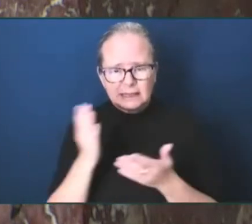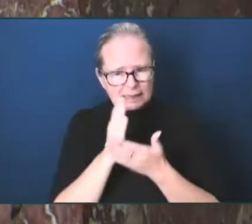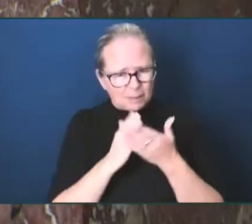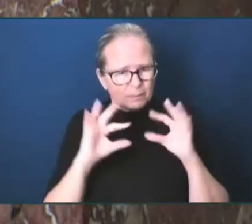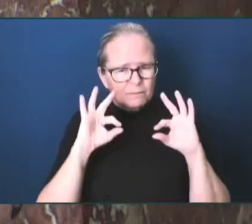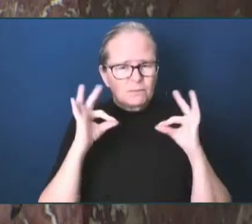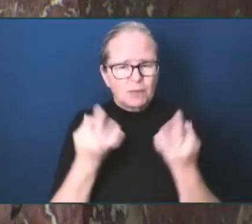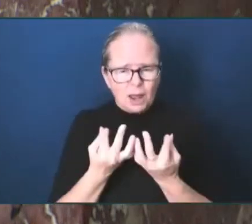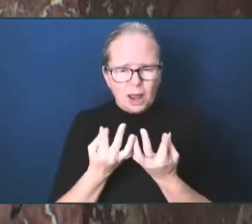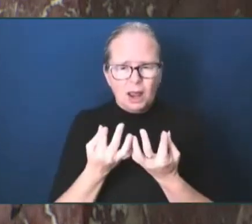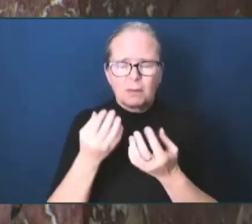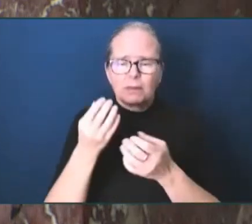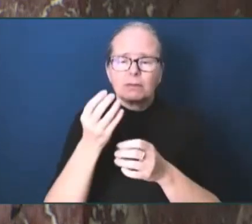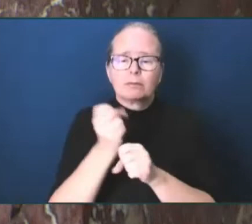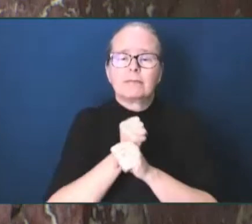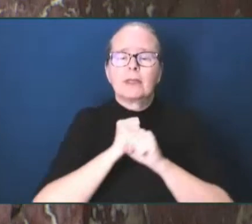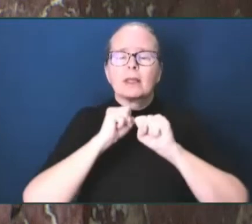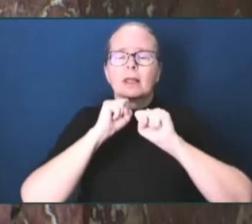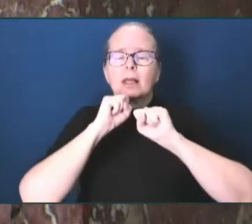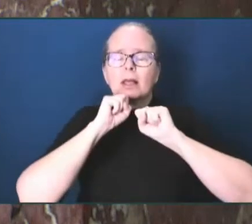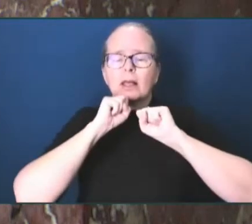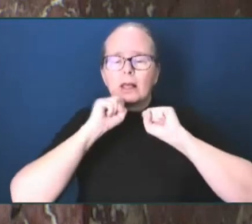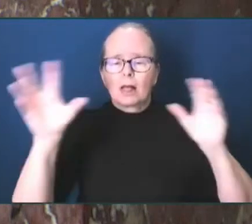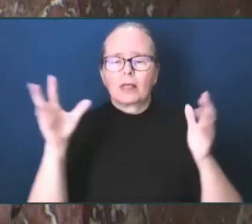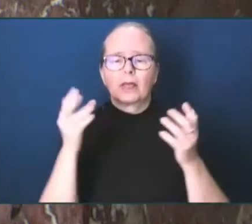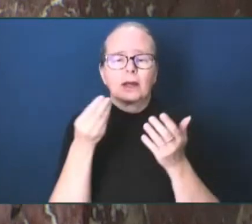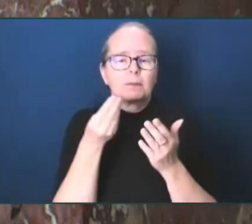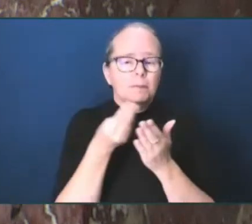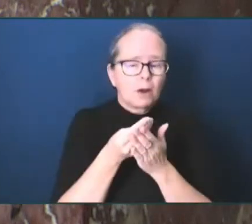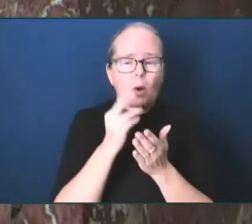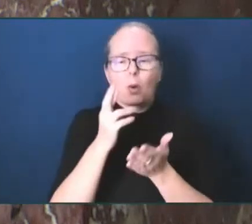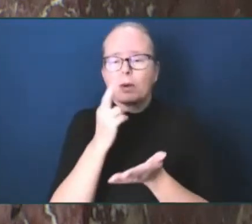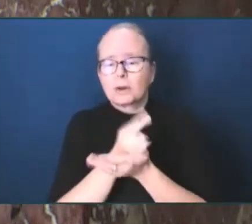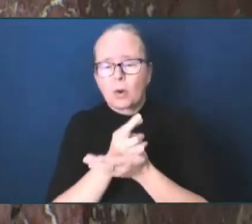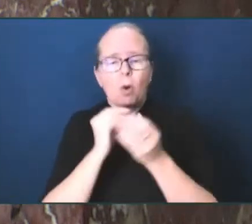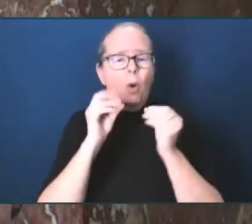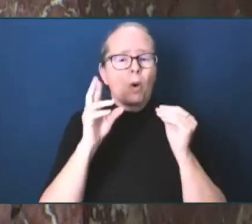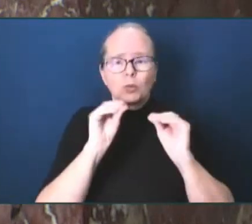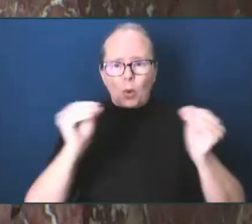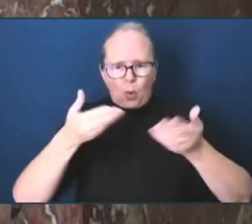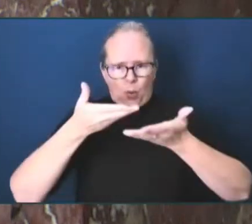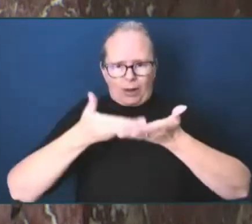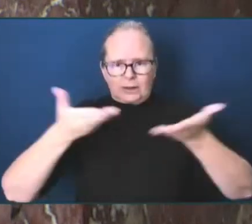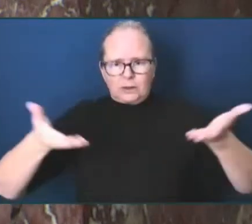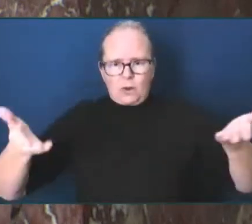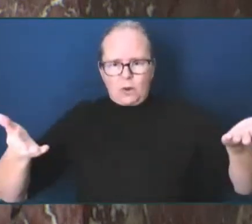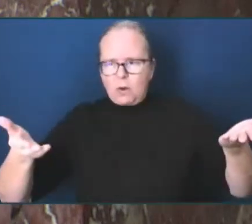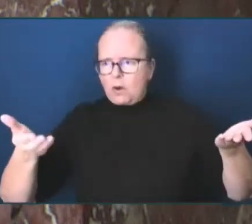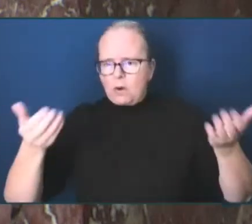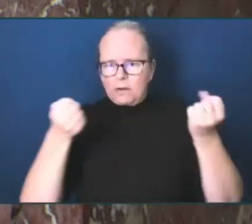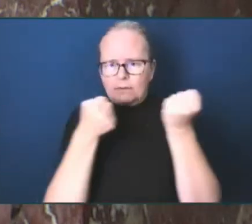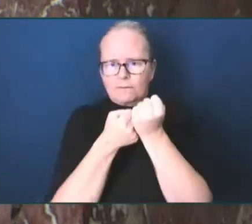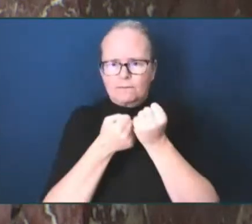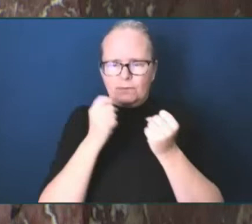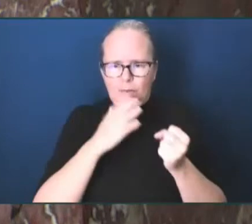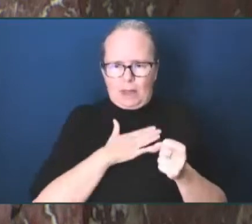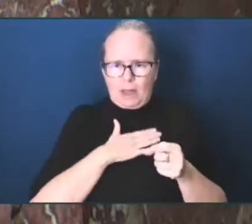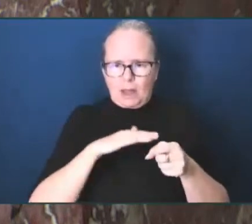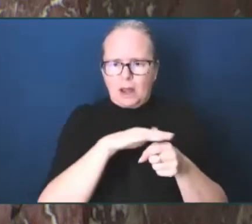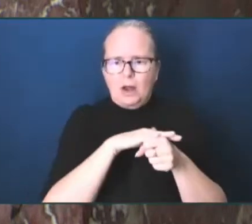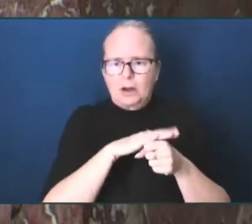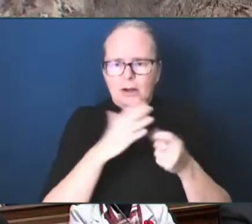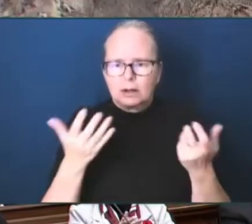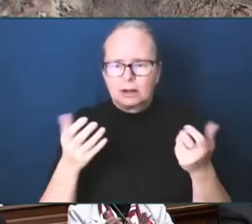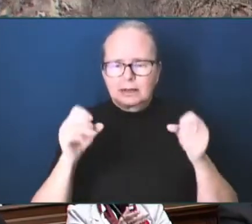navigate because there are virtually no resources. The system needs to change, Honourable Speaker, and that's what we're doing.